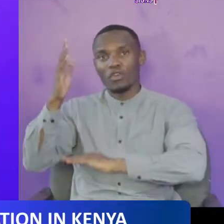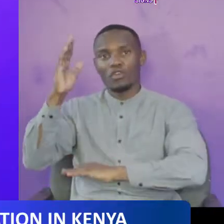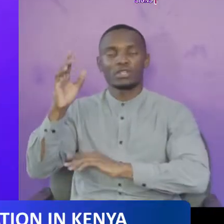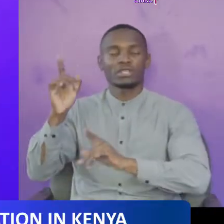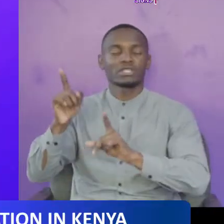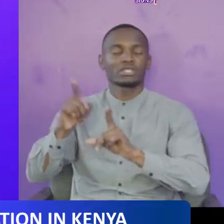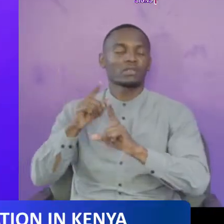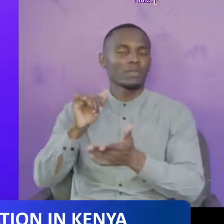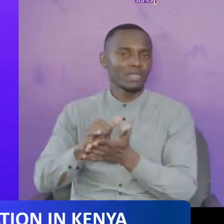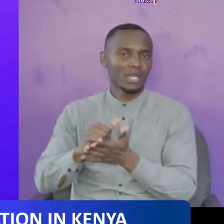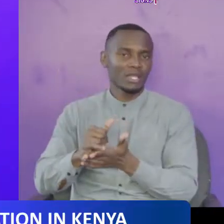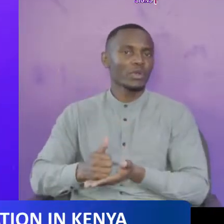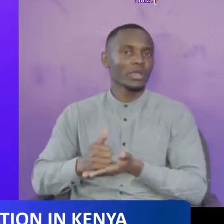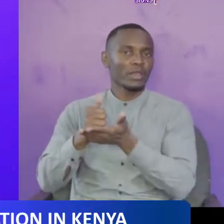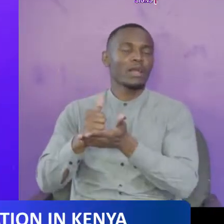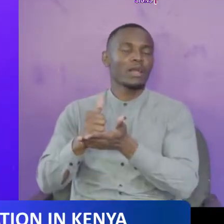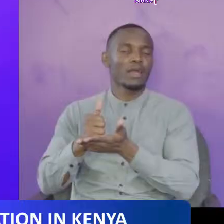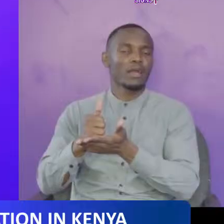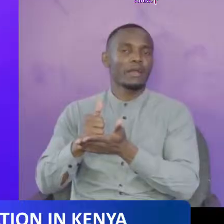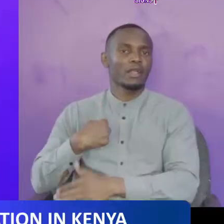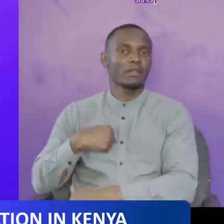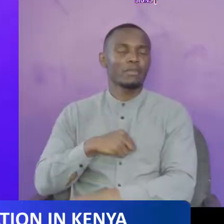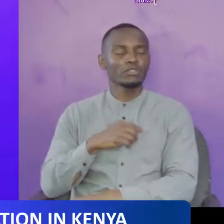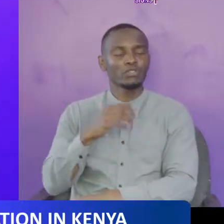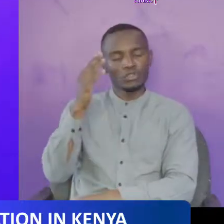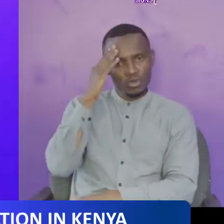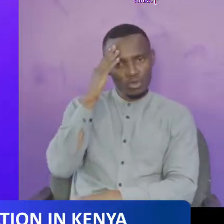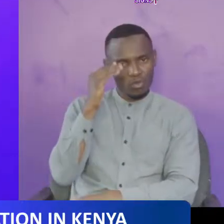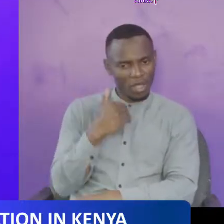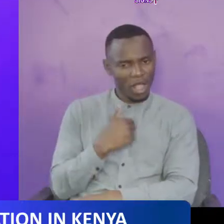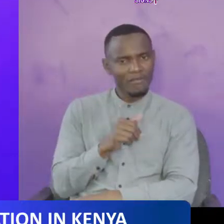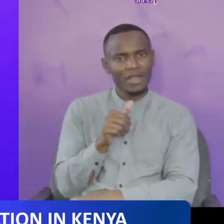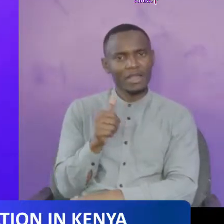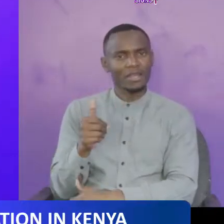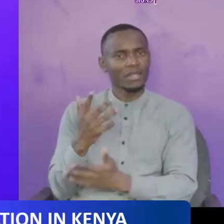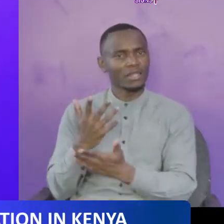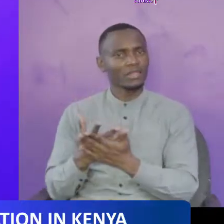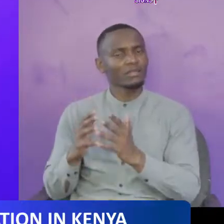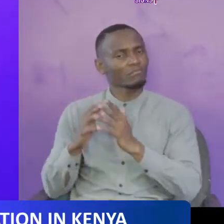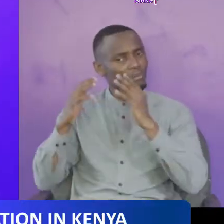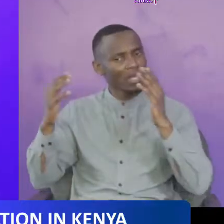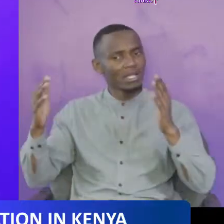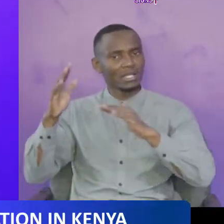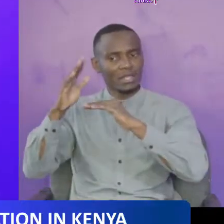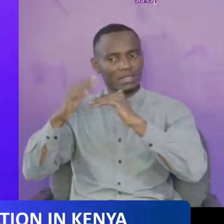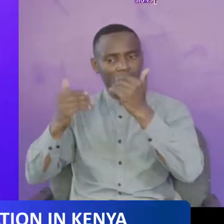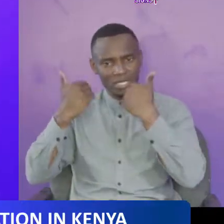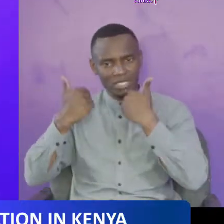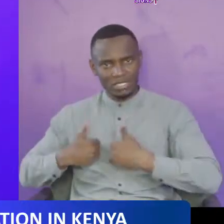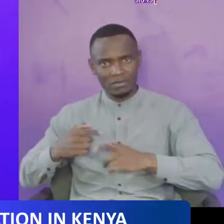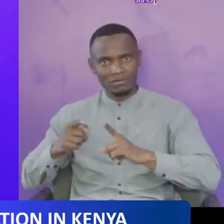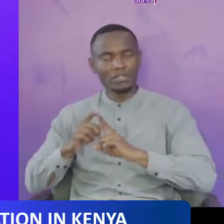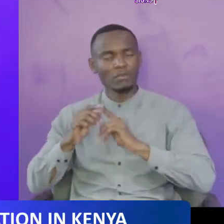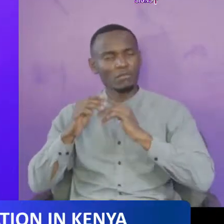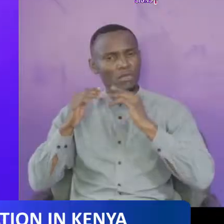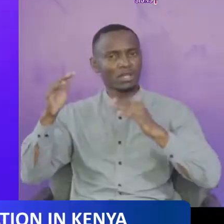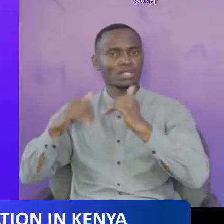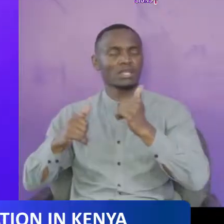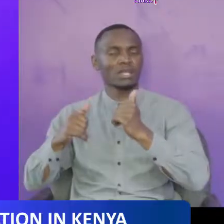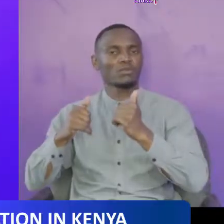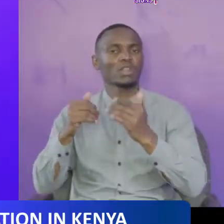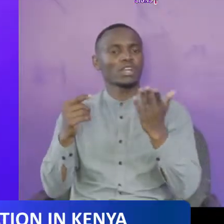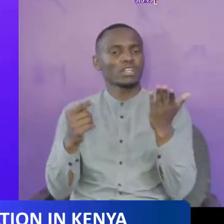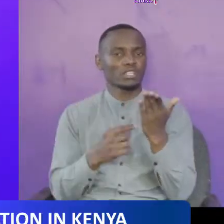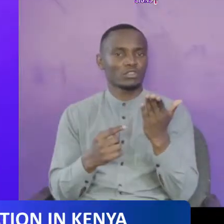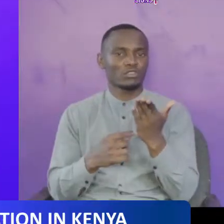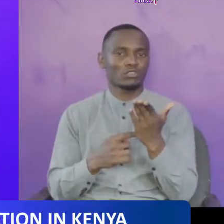that there's something greater than me, than technology, and I have to keep on checking. Okay. Then